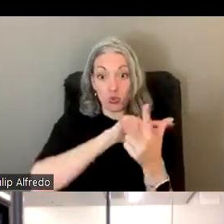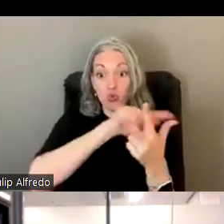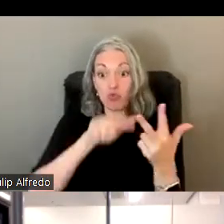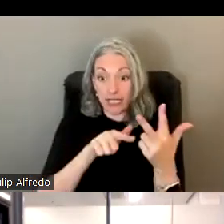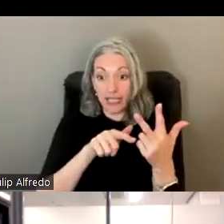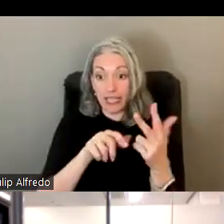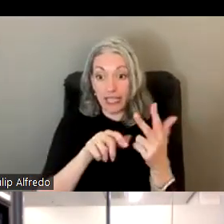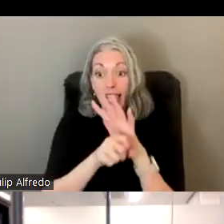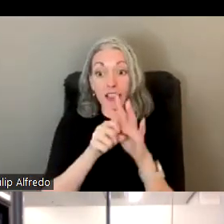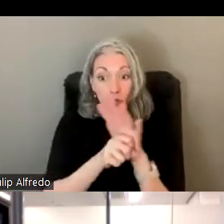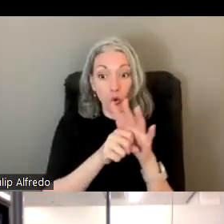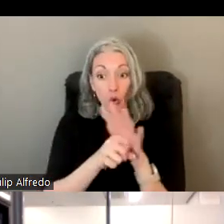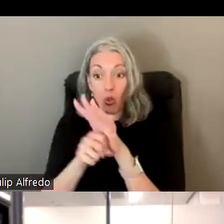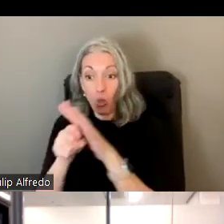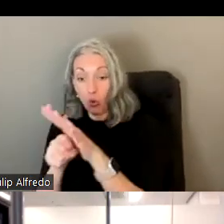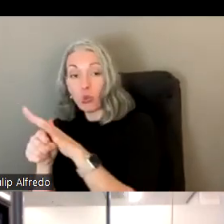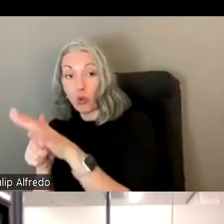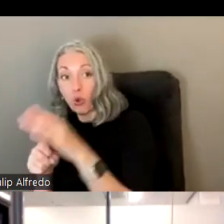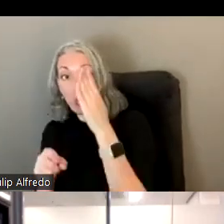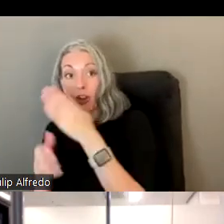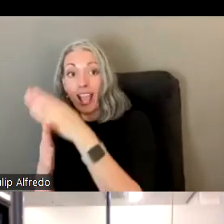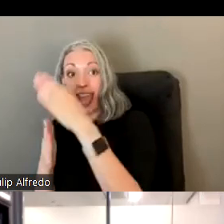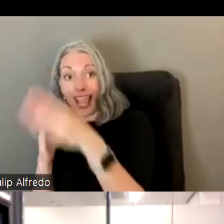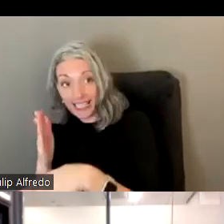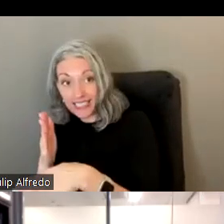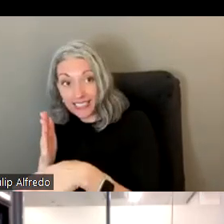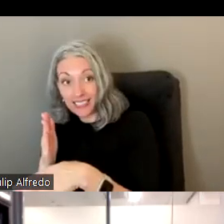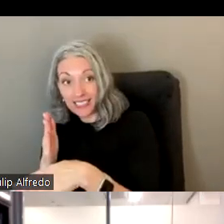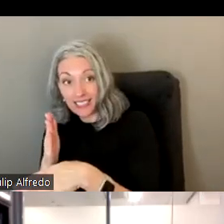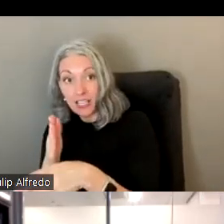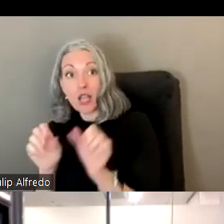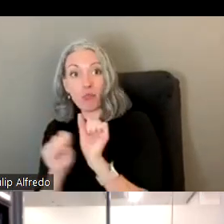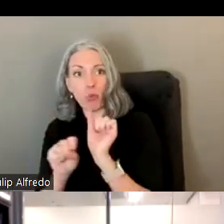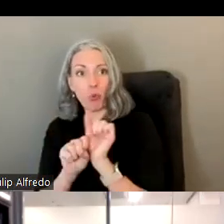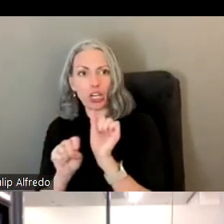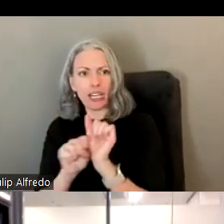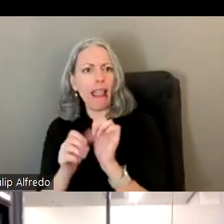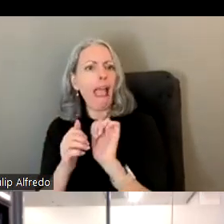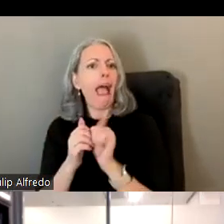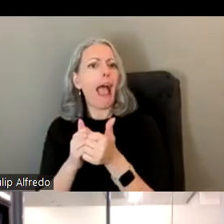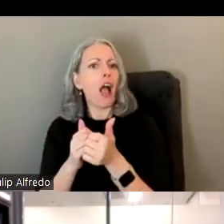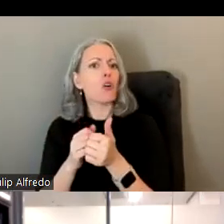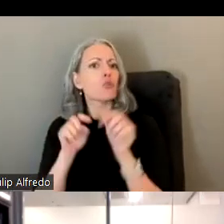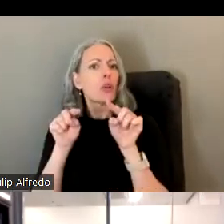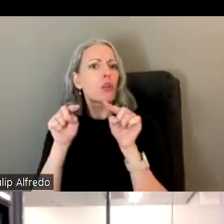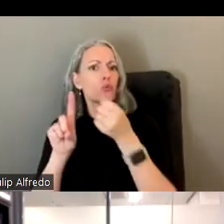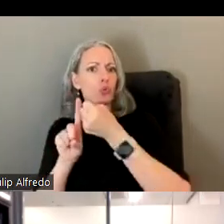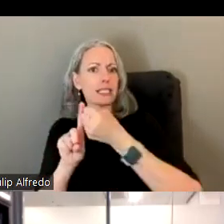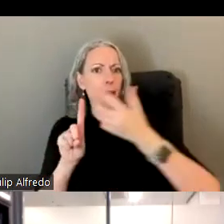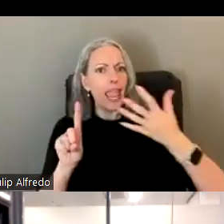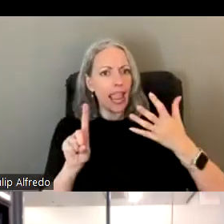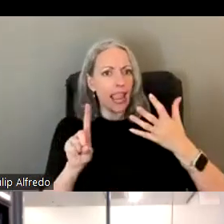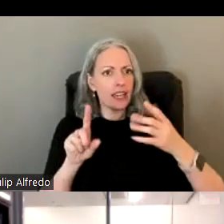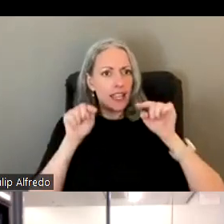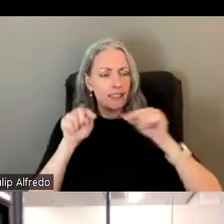ending. But as we've been, putting this forward and working on it at CDA, it's how do we look to expand these